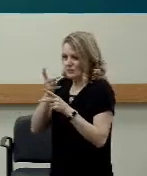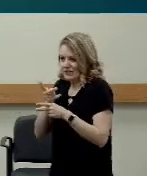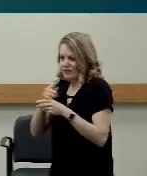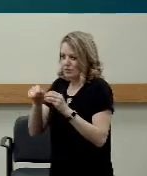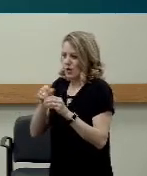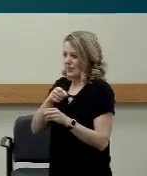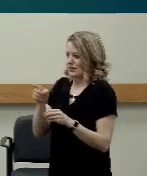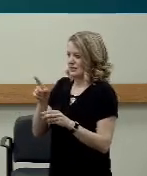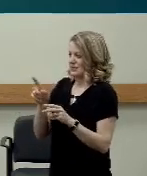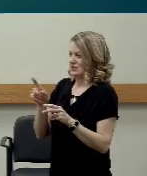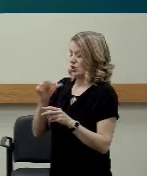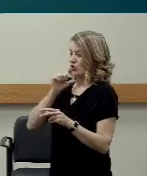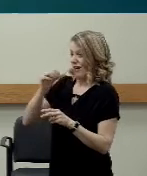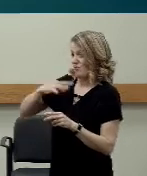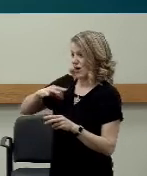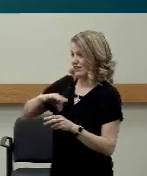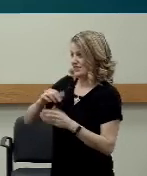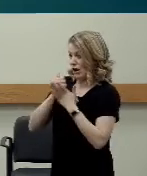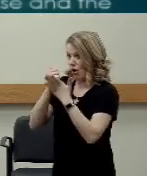distributors.